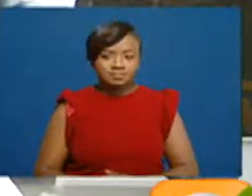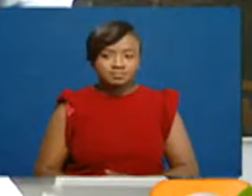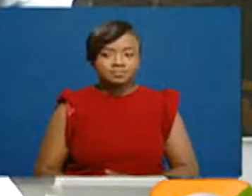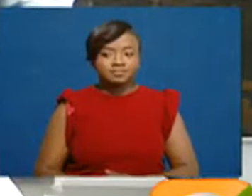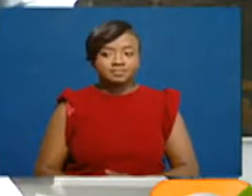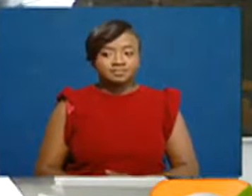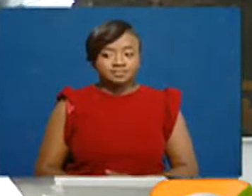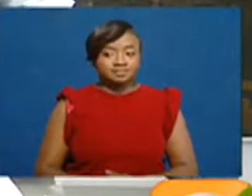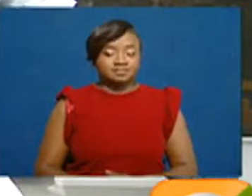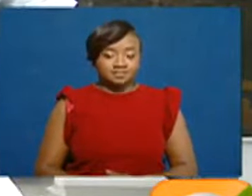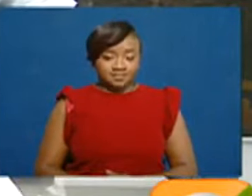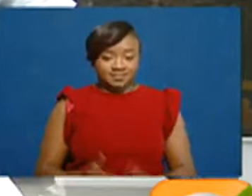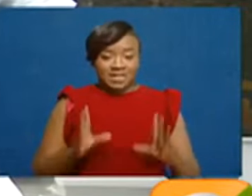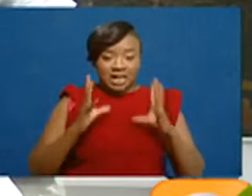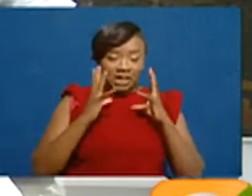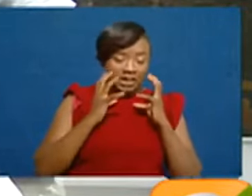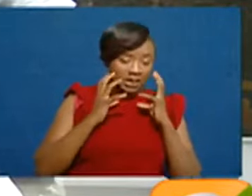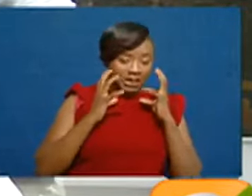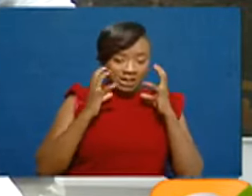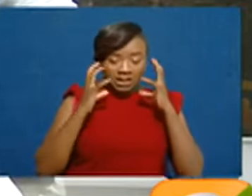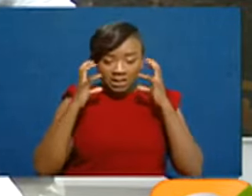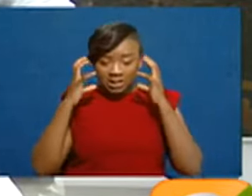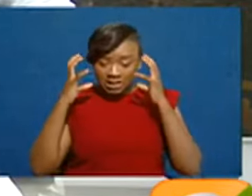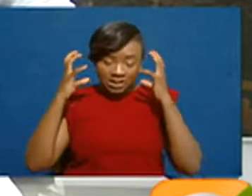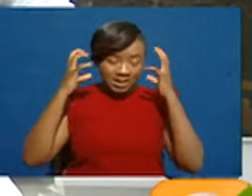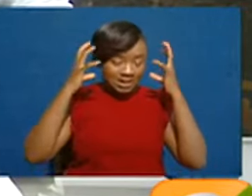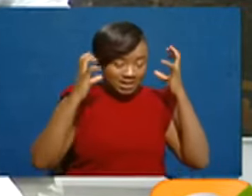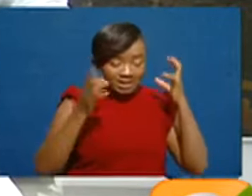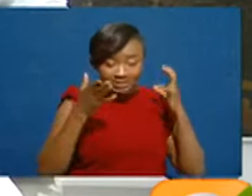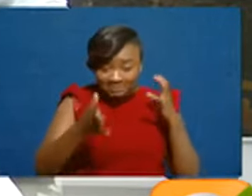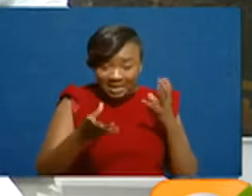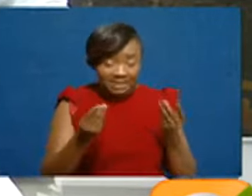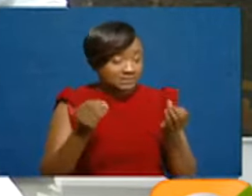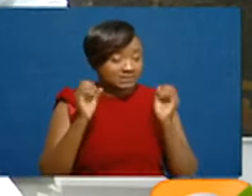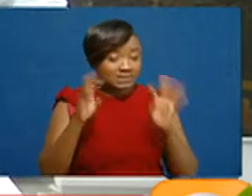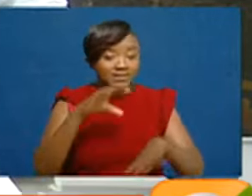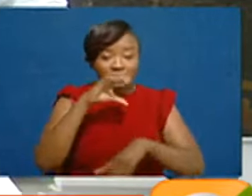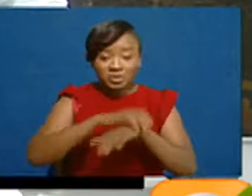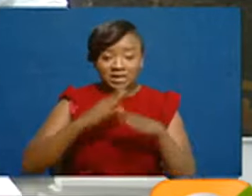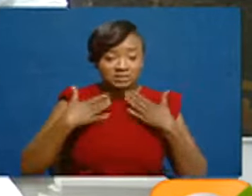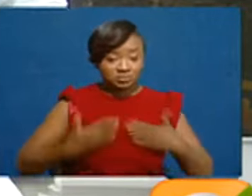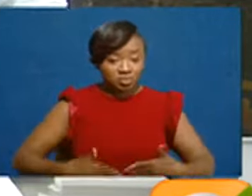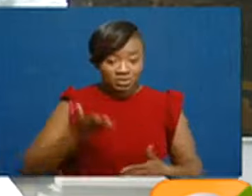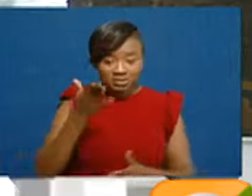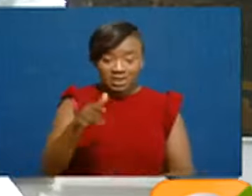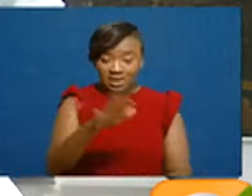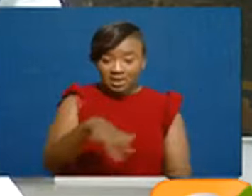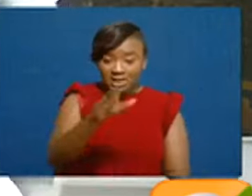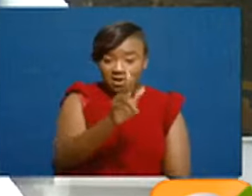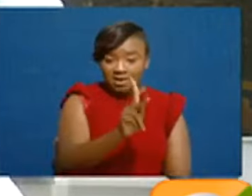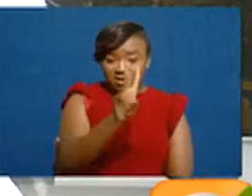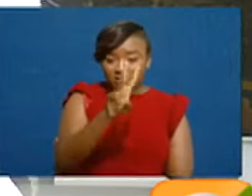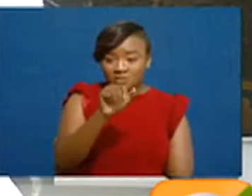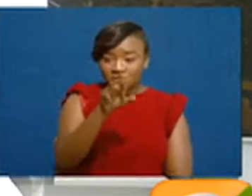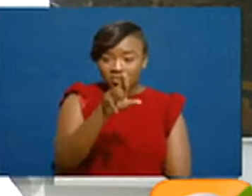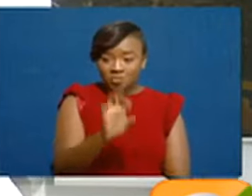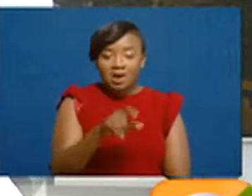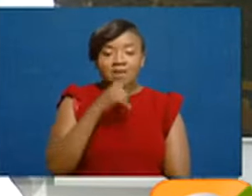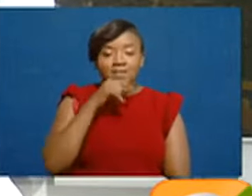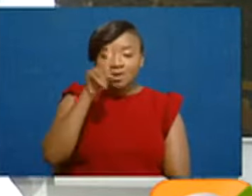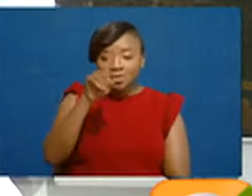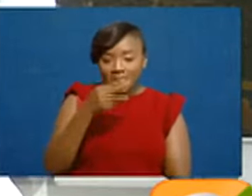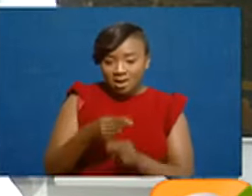In the agonizing exercise of retrieving bodies and body parts at a quarry in Nairobi's Kware area, one man,